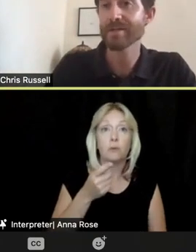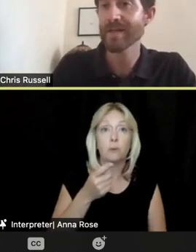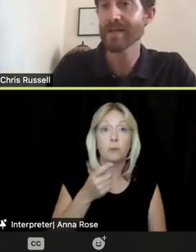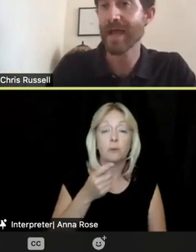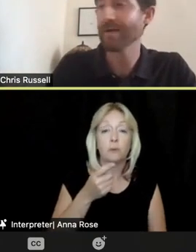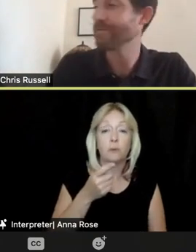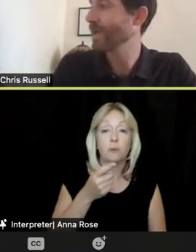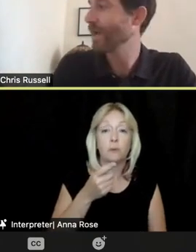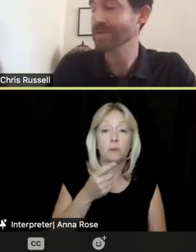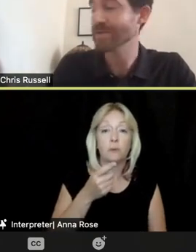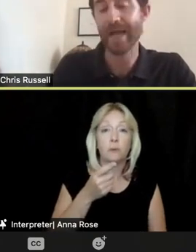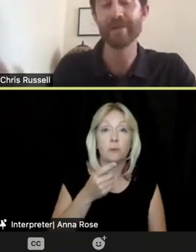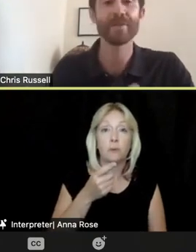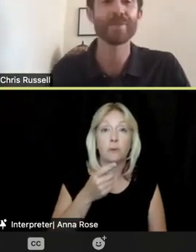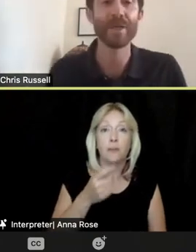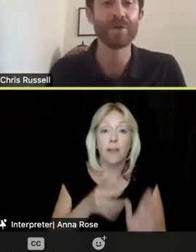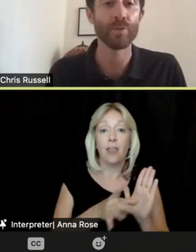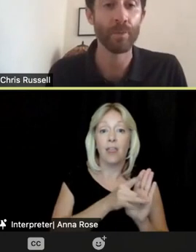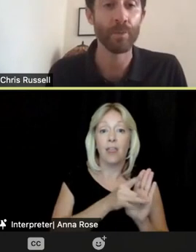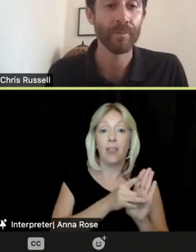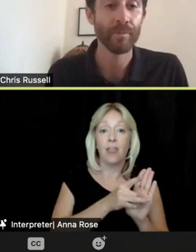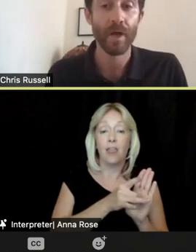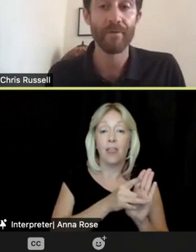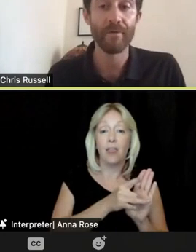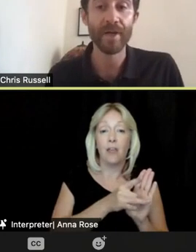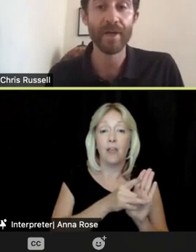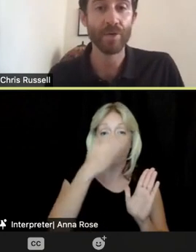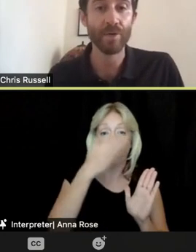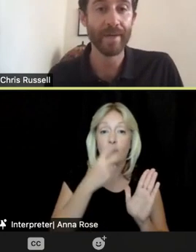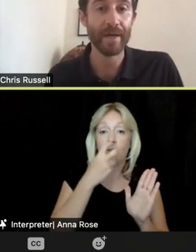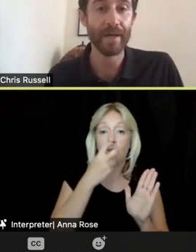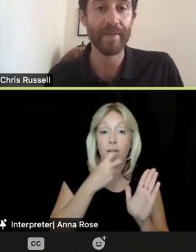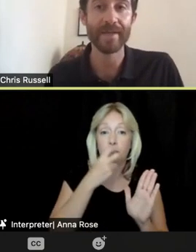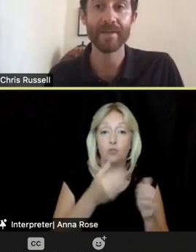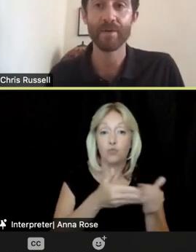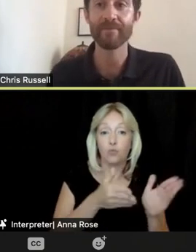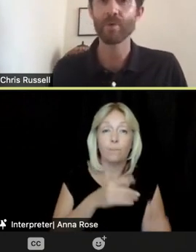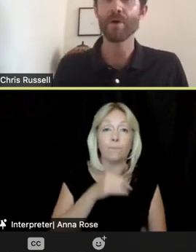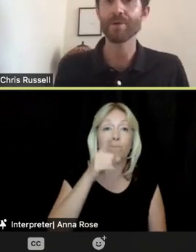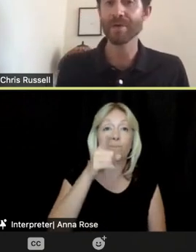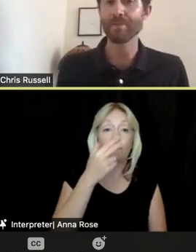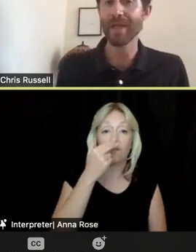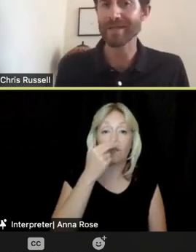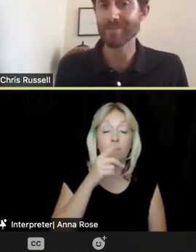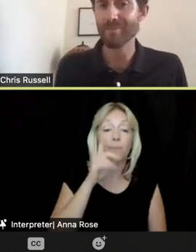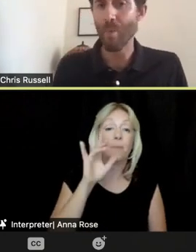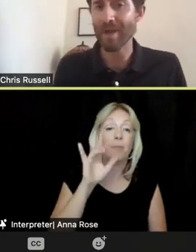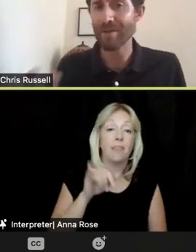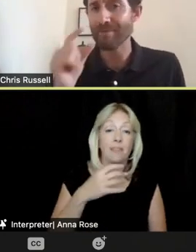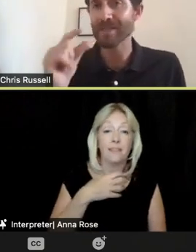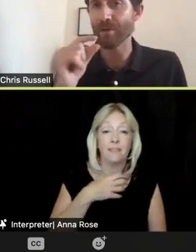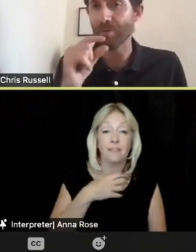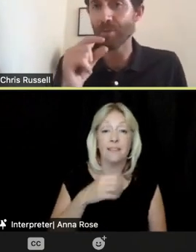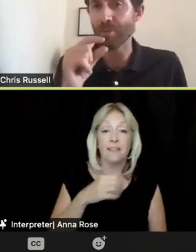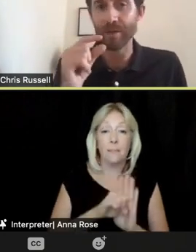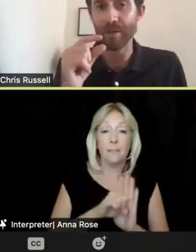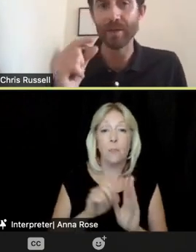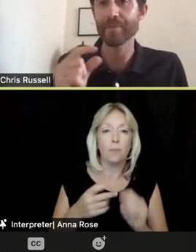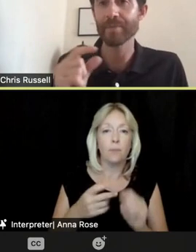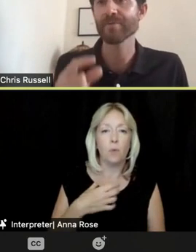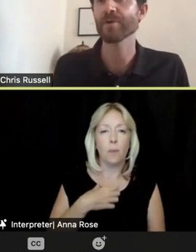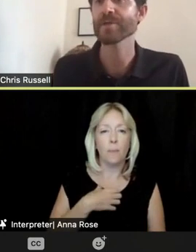tacked on side of the outside of the speech room. A funny story about that symbol, everyone always complains, why do you have these